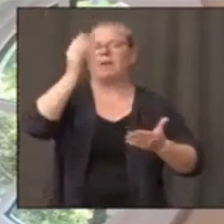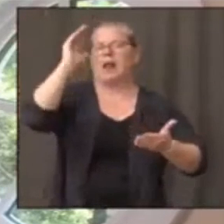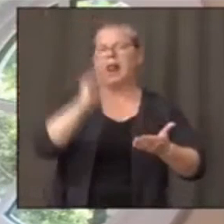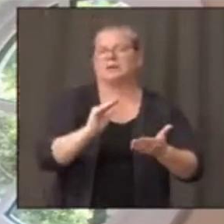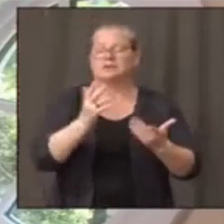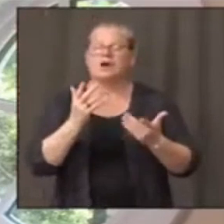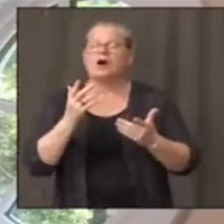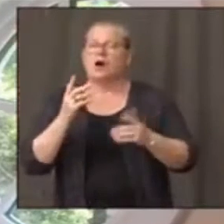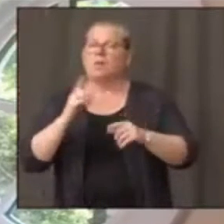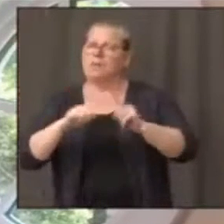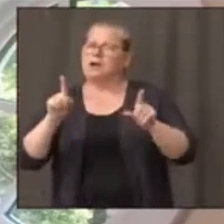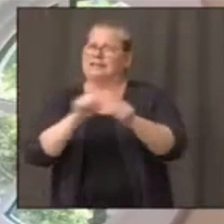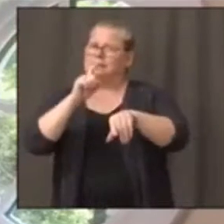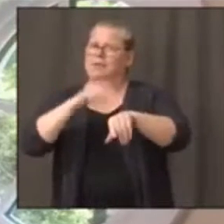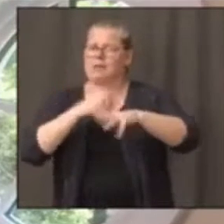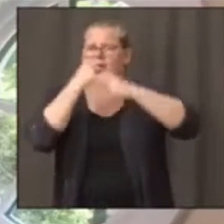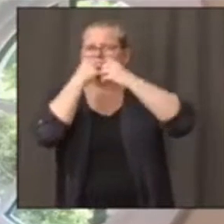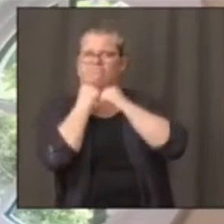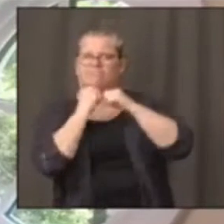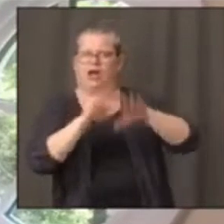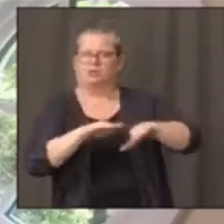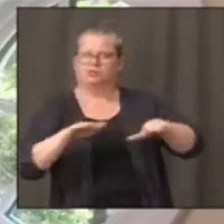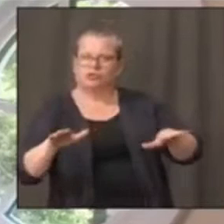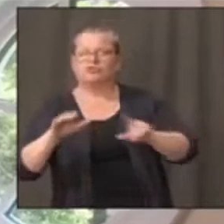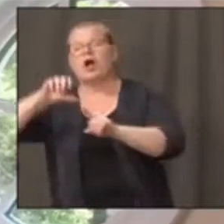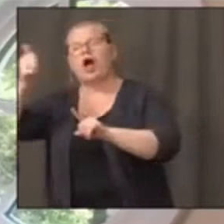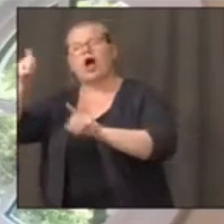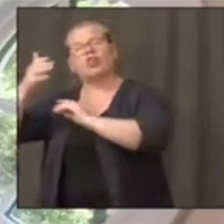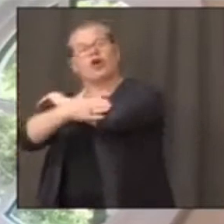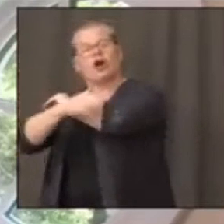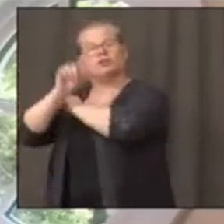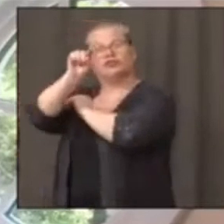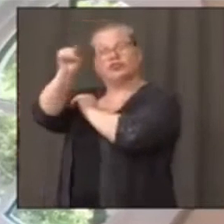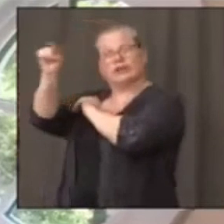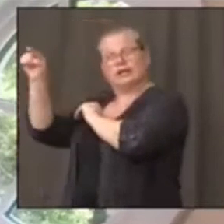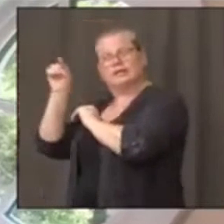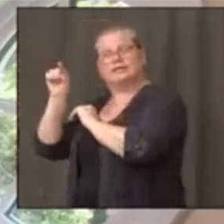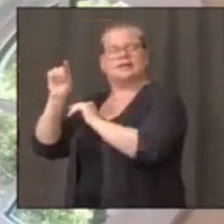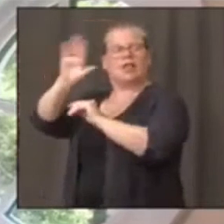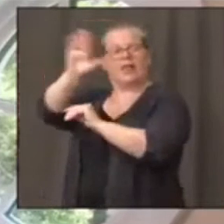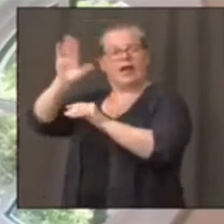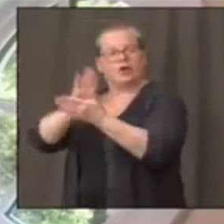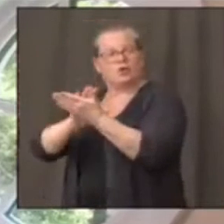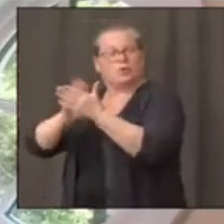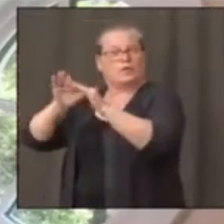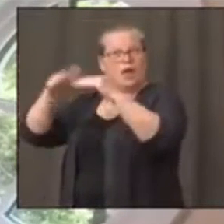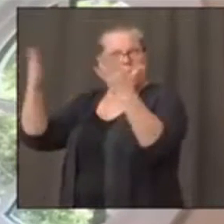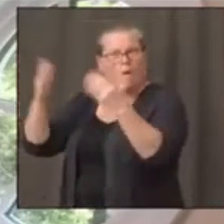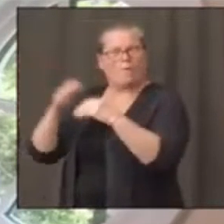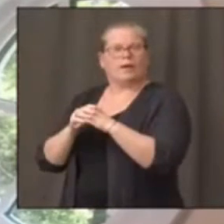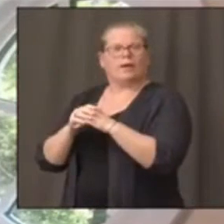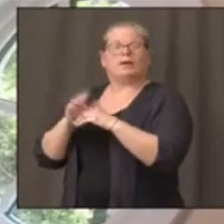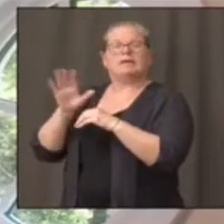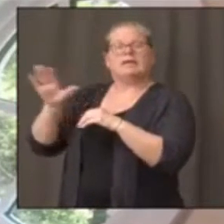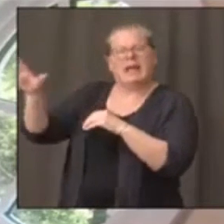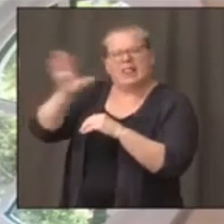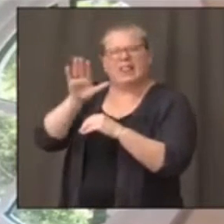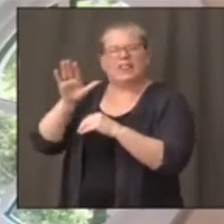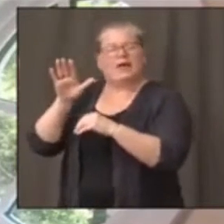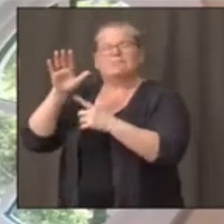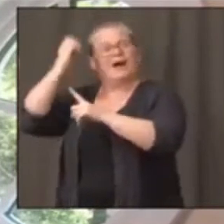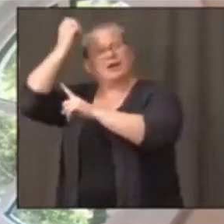it with strict measures in place. They did it against the backdrop where they controlled the spread. We face different circumstances in the U.S., so we need to be